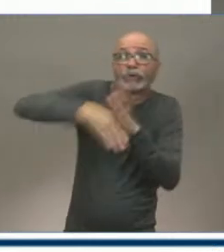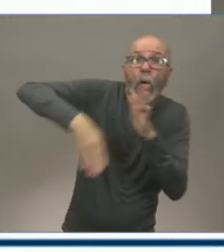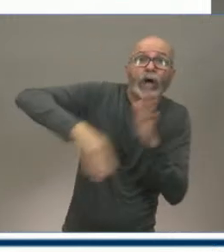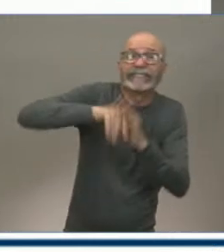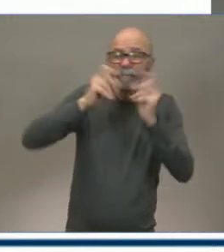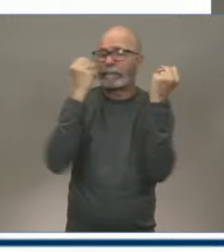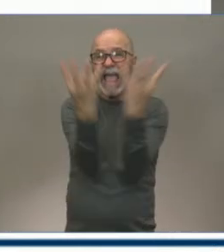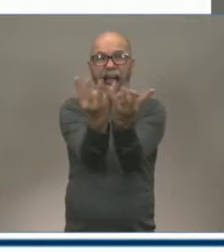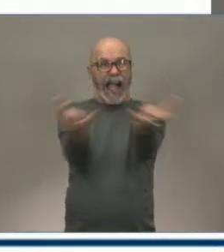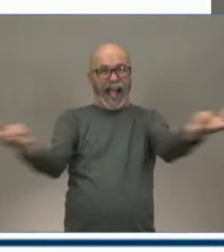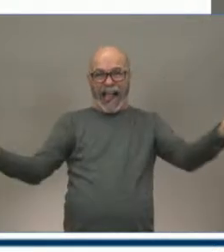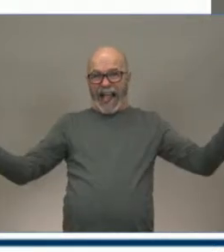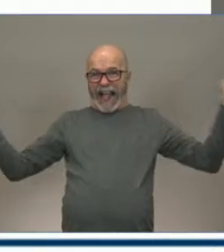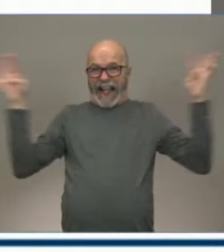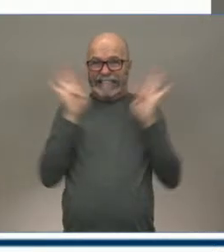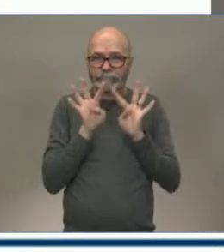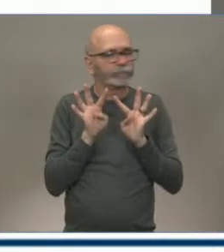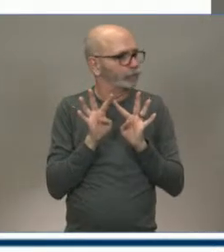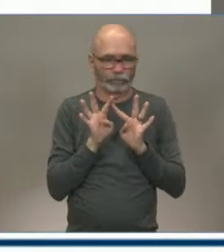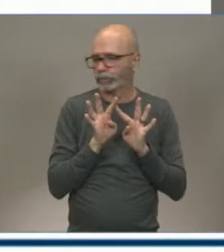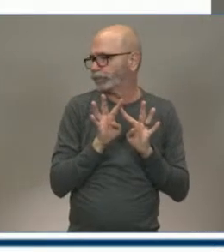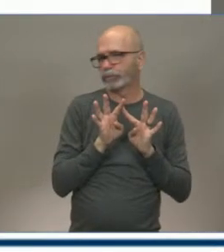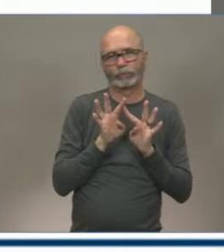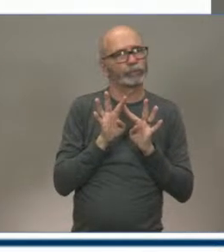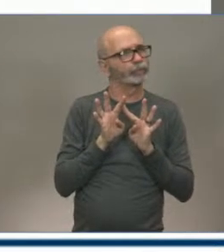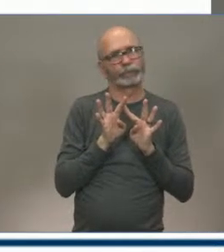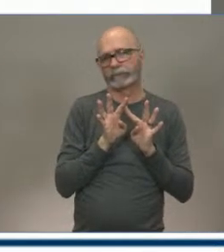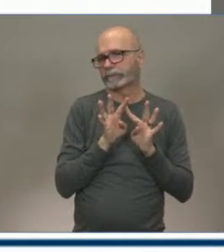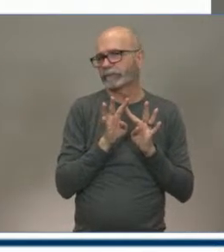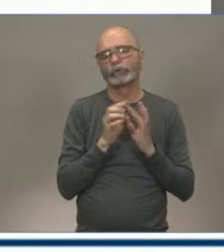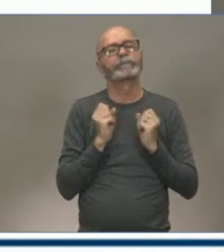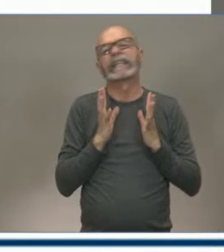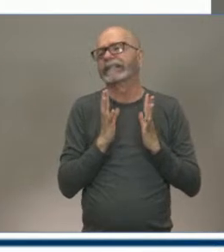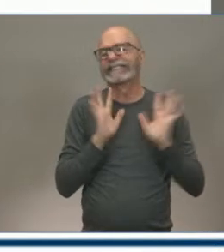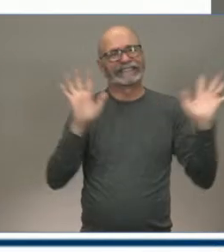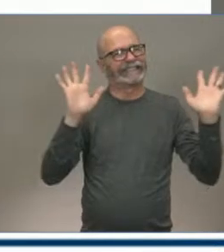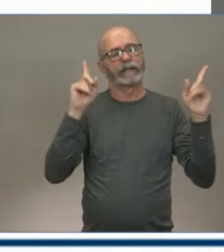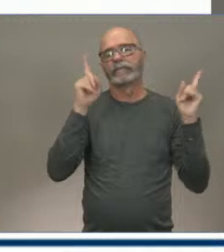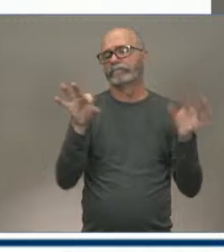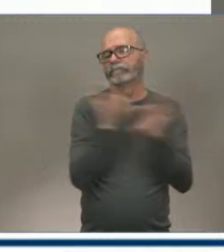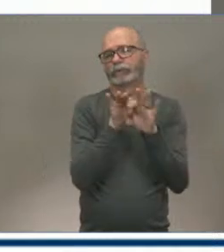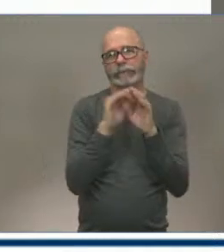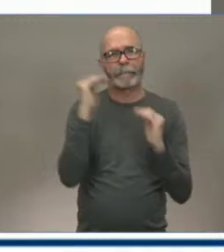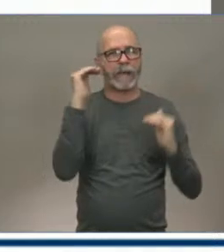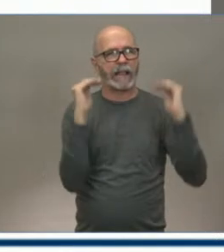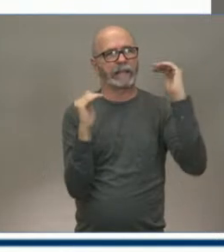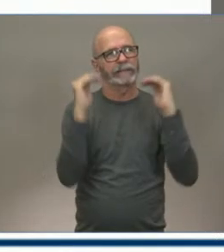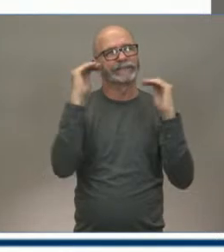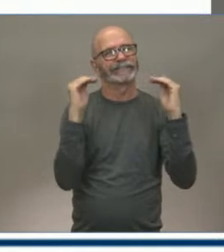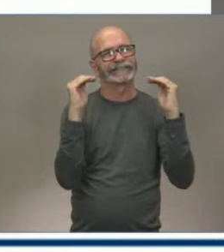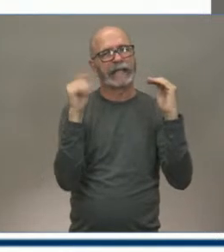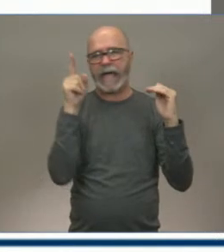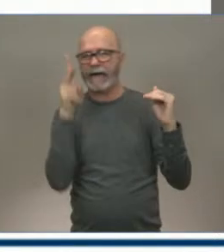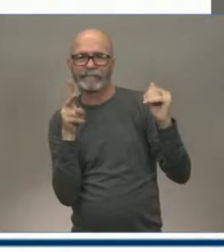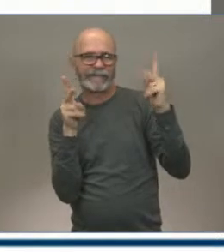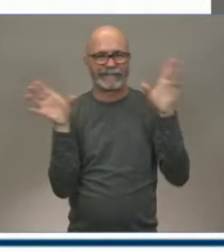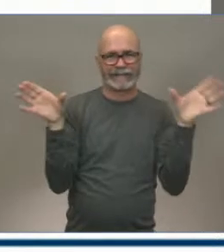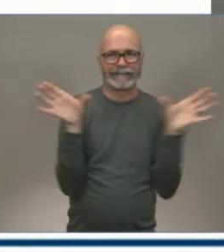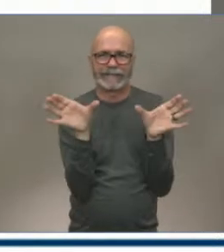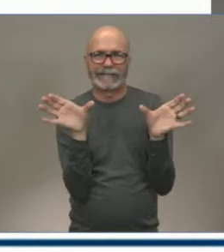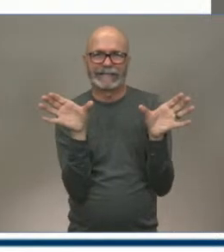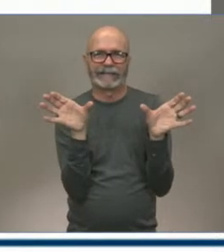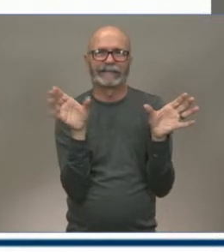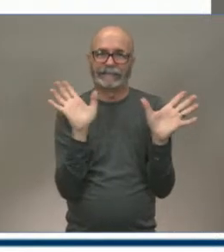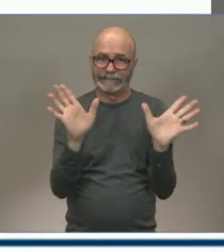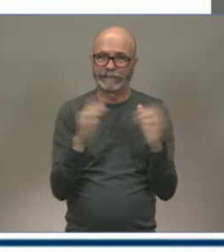as I've said many times, COVID, our response is about a balance. We want to give people safe